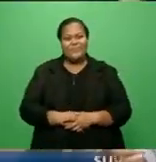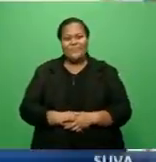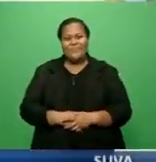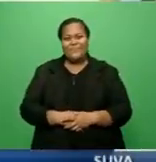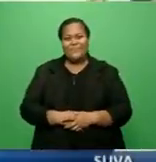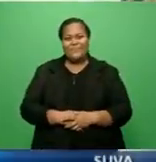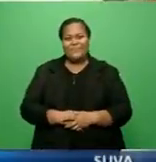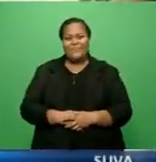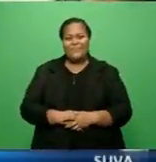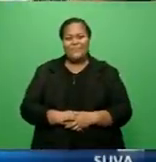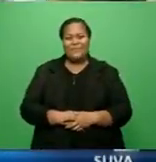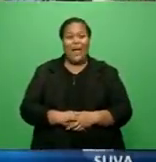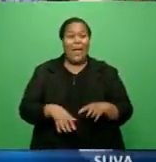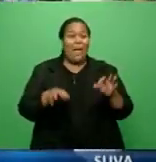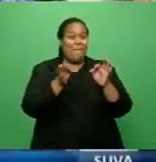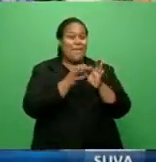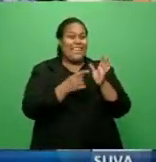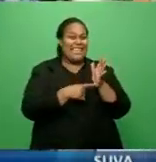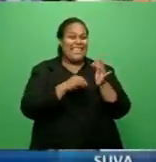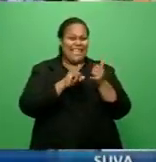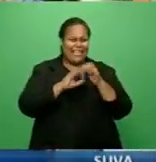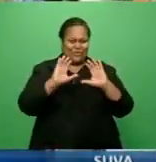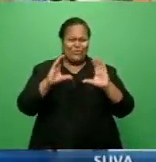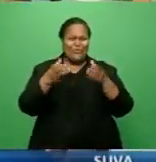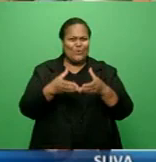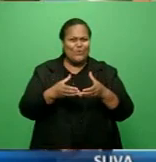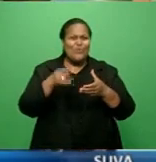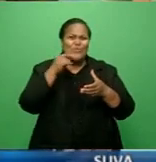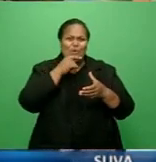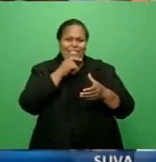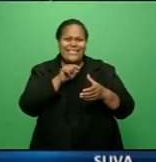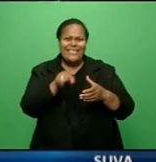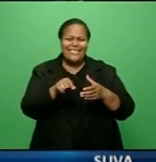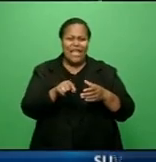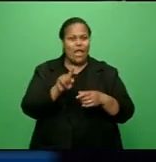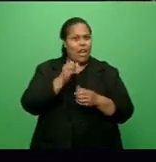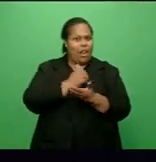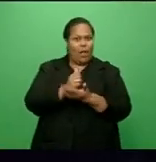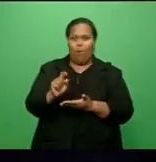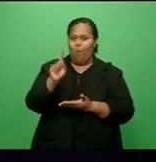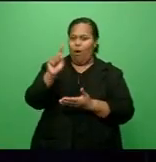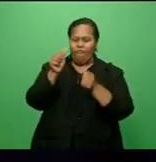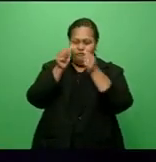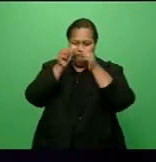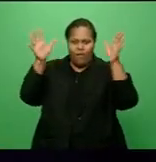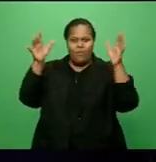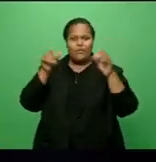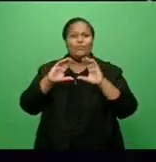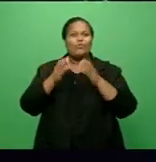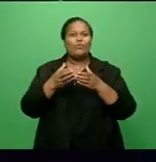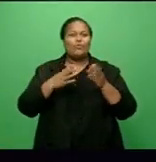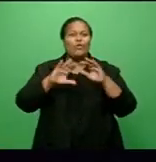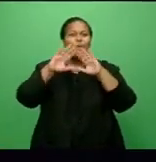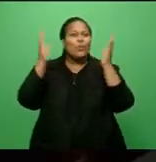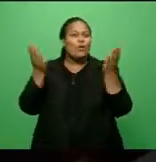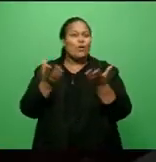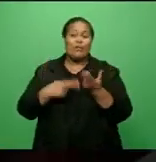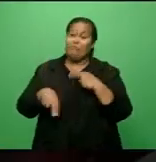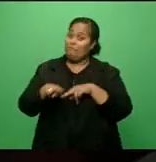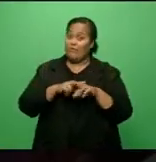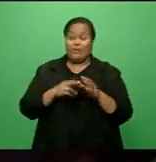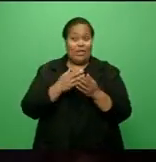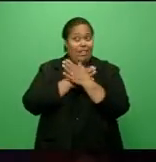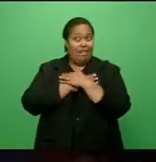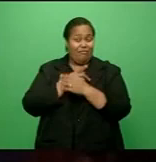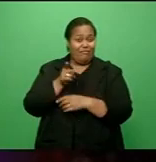Bangtan Boys, or BTS, is the #1 K-pop group in the world with hundreds of millions of fans, and Fiji is no different. Though